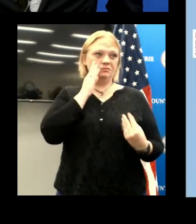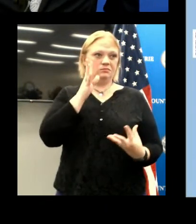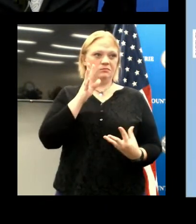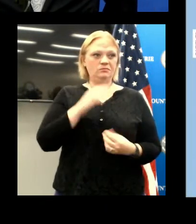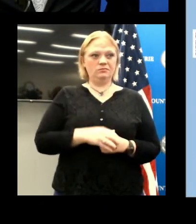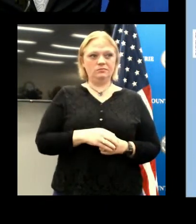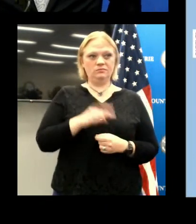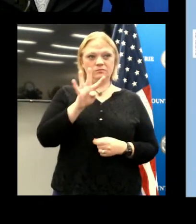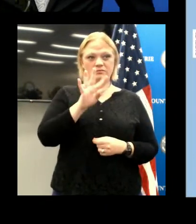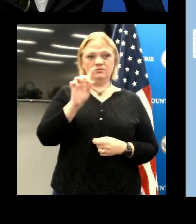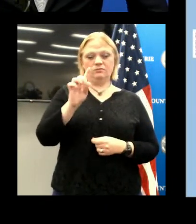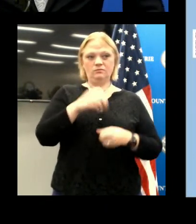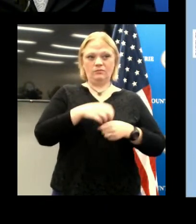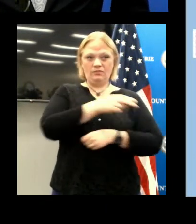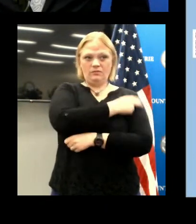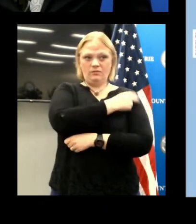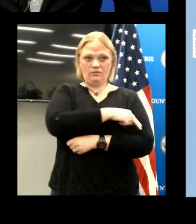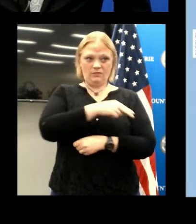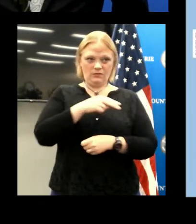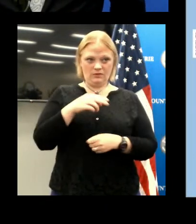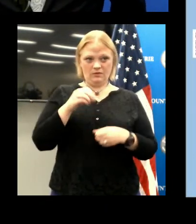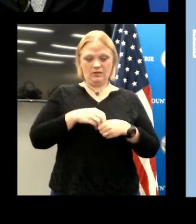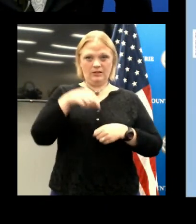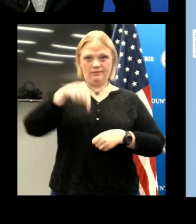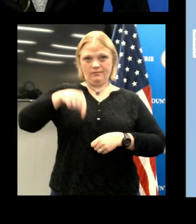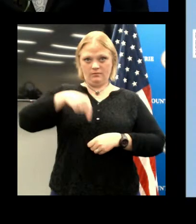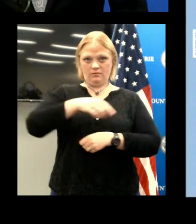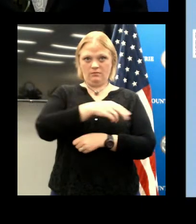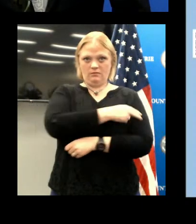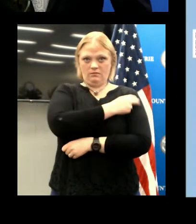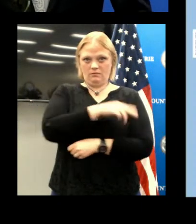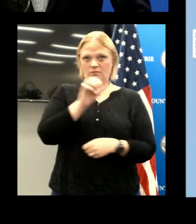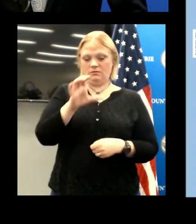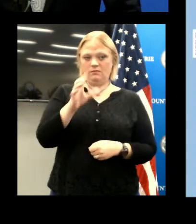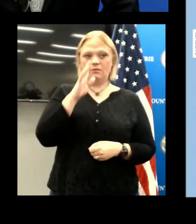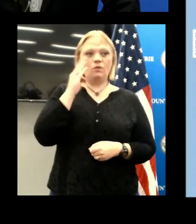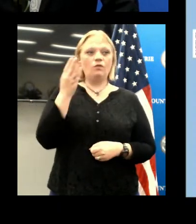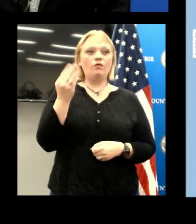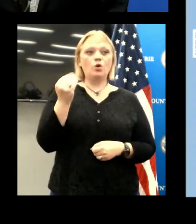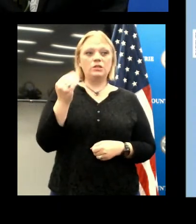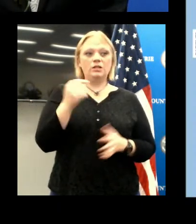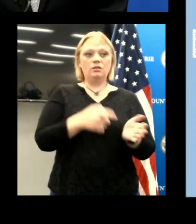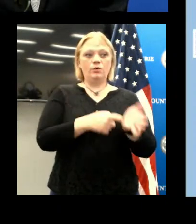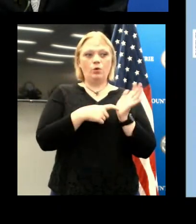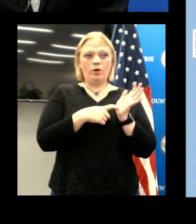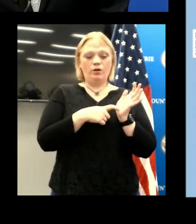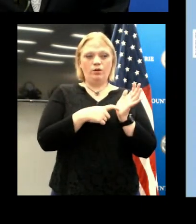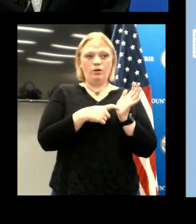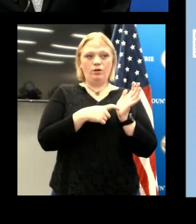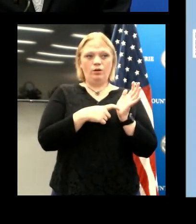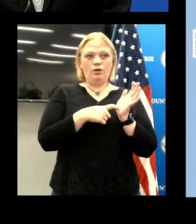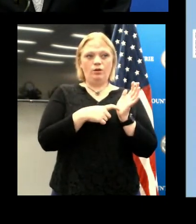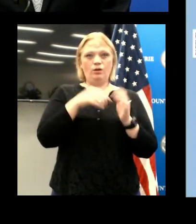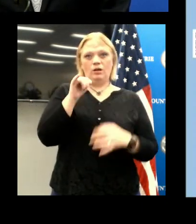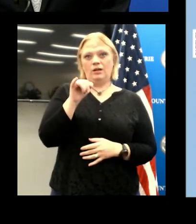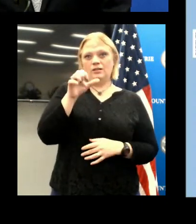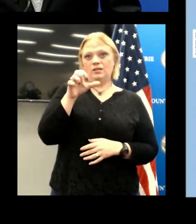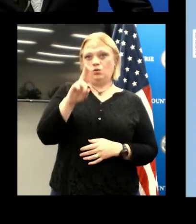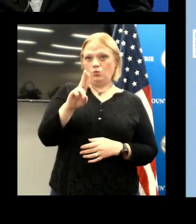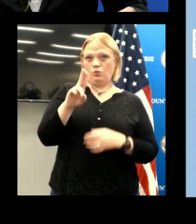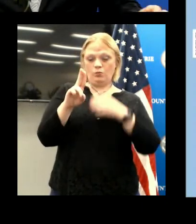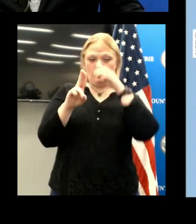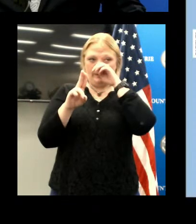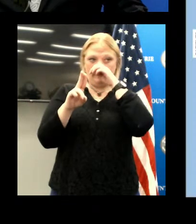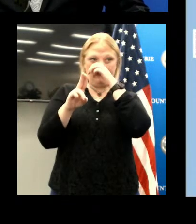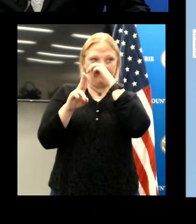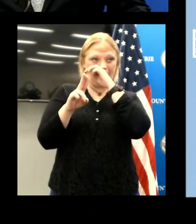41 hospitalized in Erie County hospitals, 14 of whom require to be in the ICU unit,